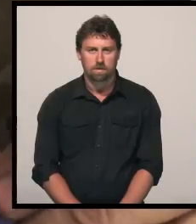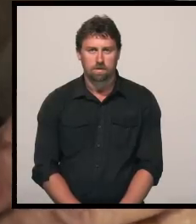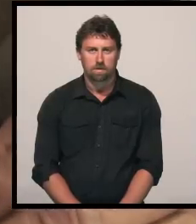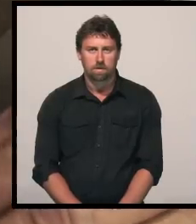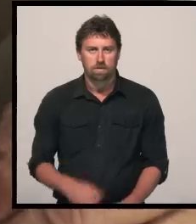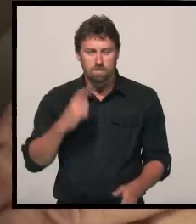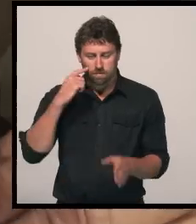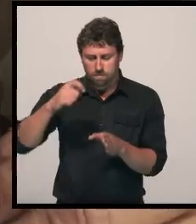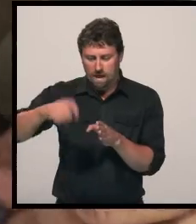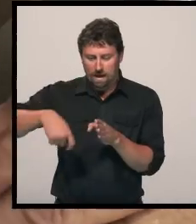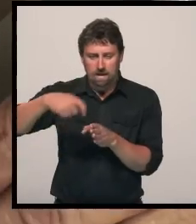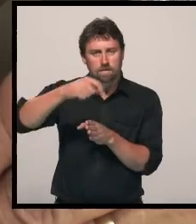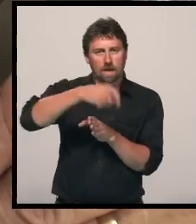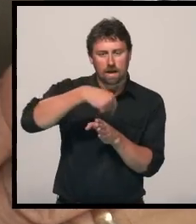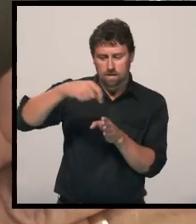with the knife